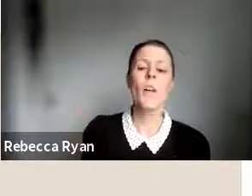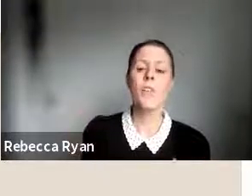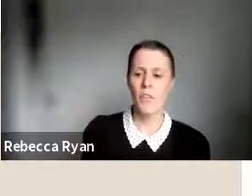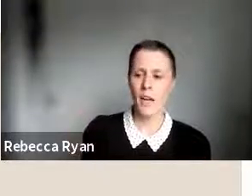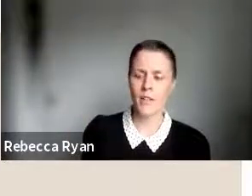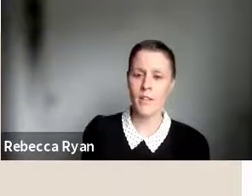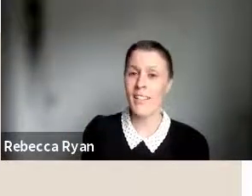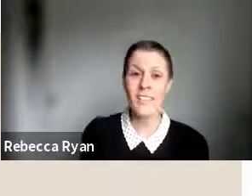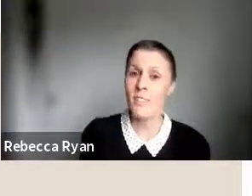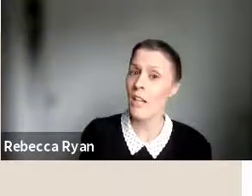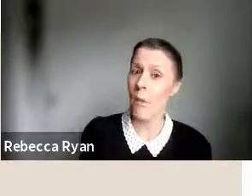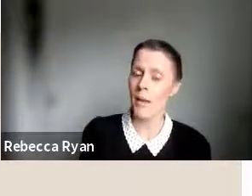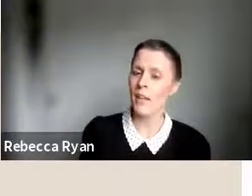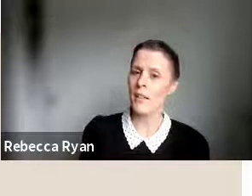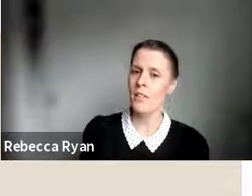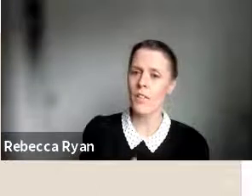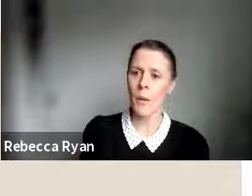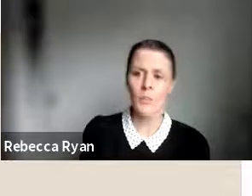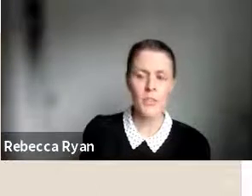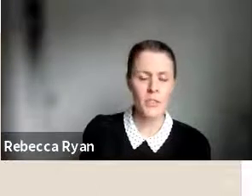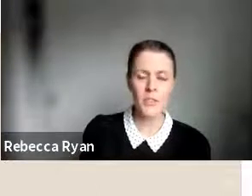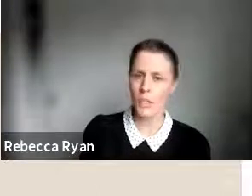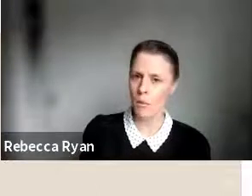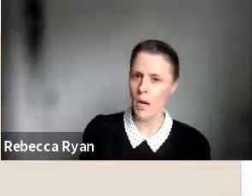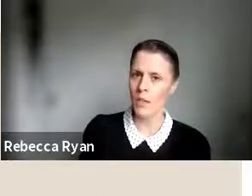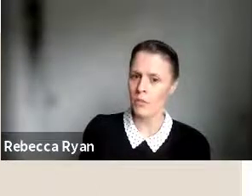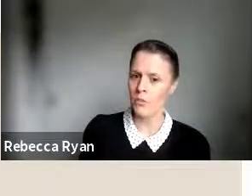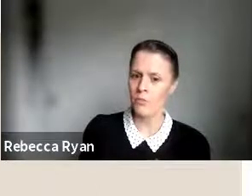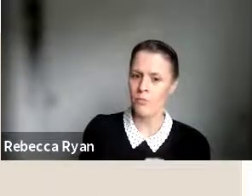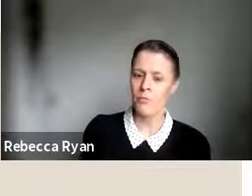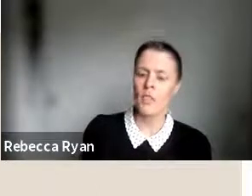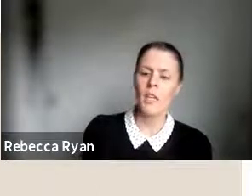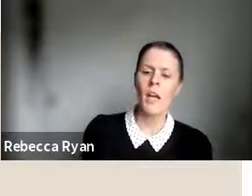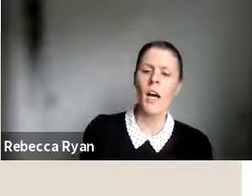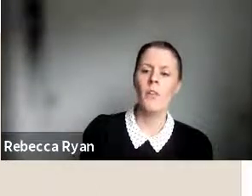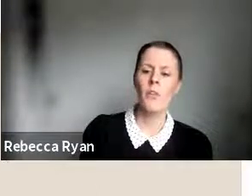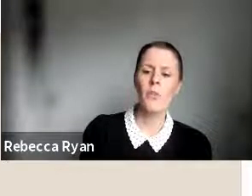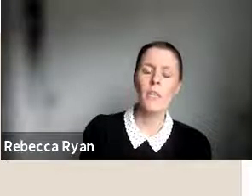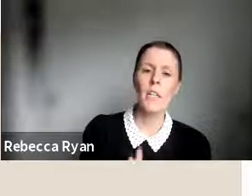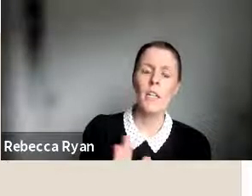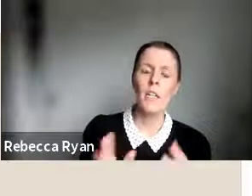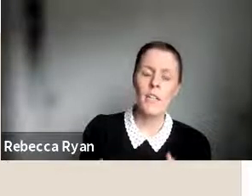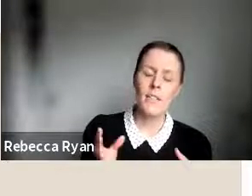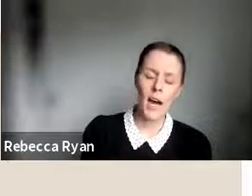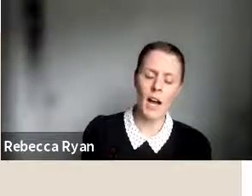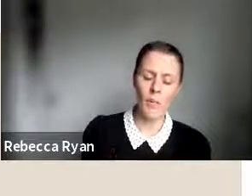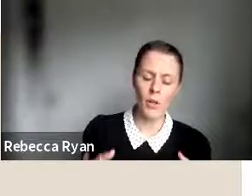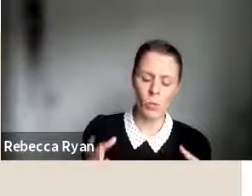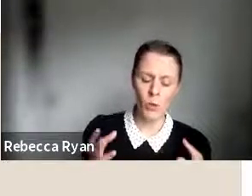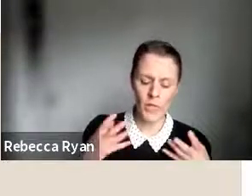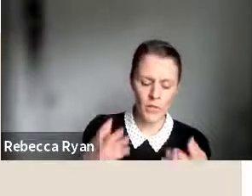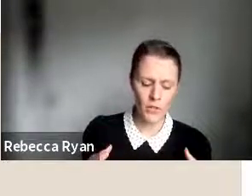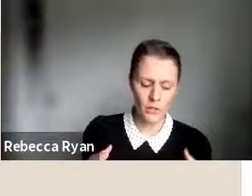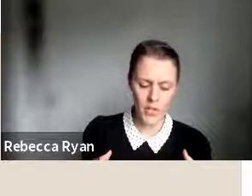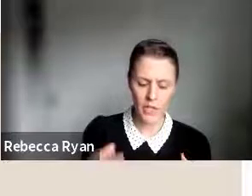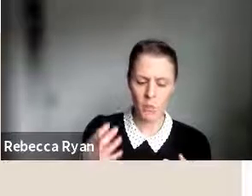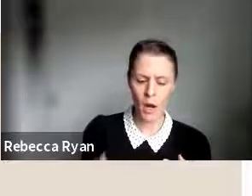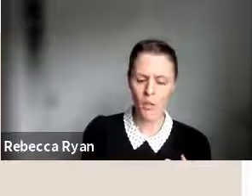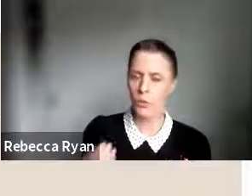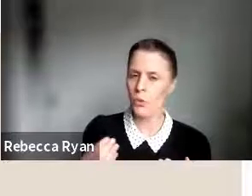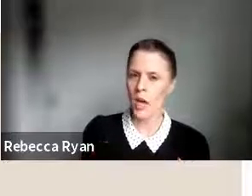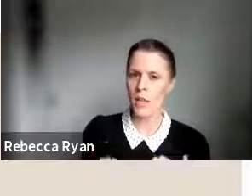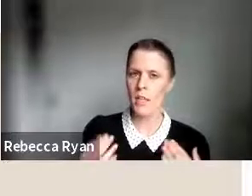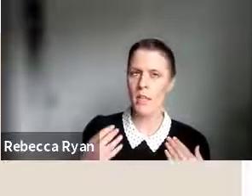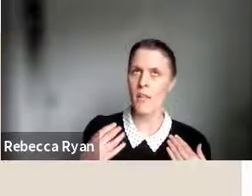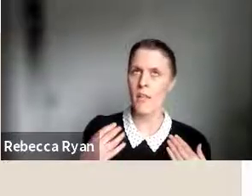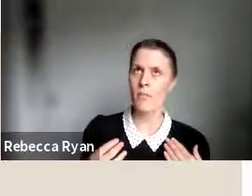and the CDC paused the vaccine. They didn't stop it. A stoppage is different than a pause. So they needed time. What we need to understand, this